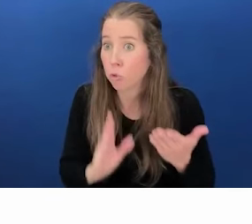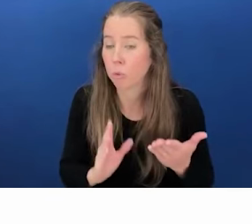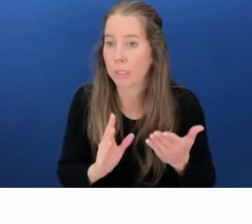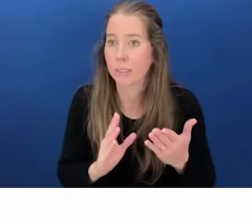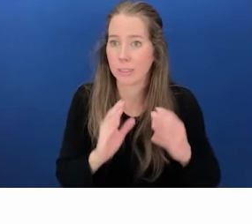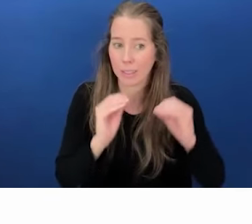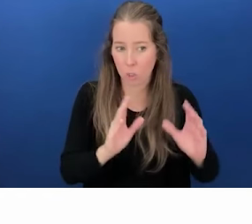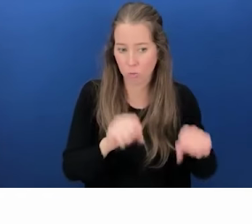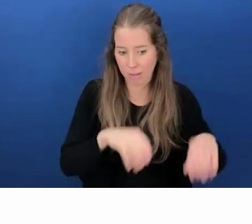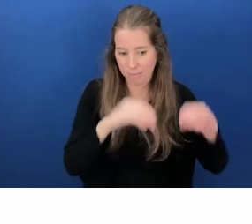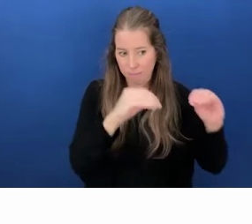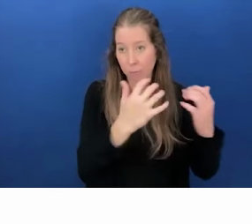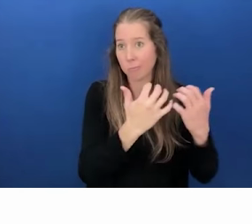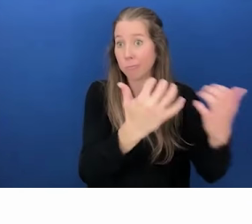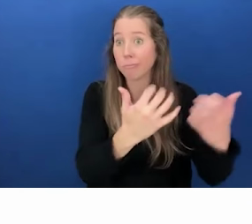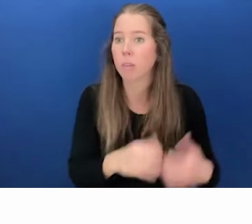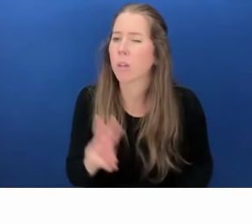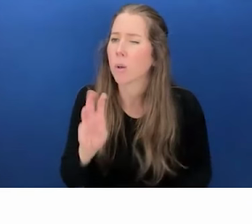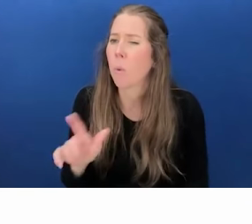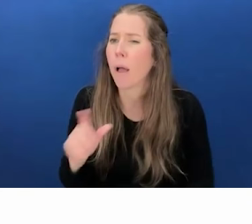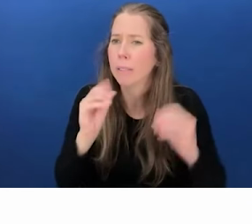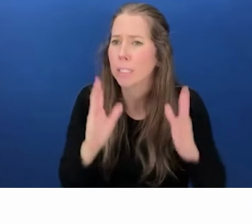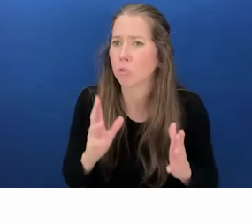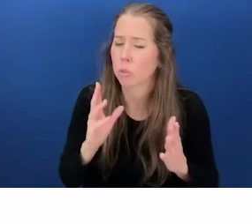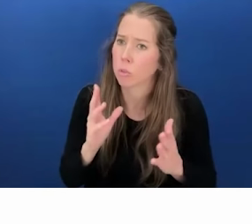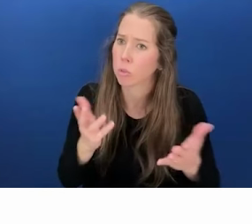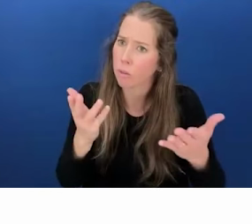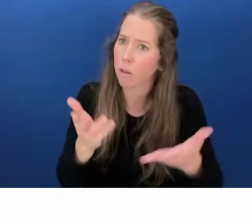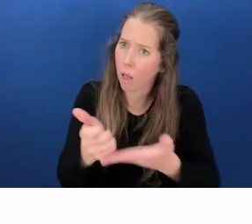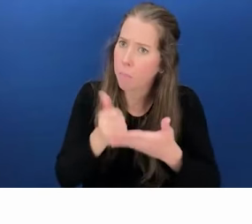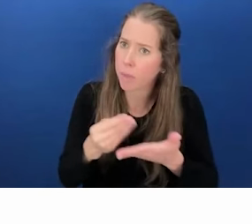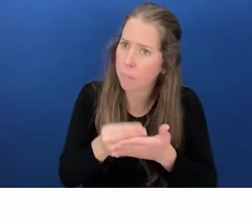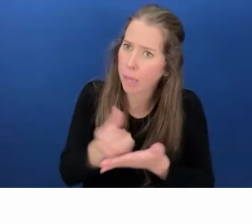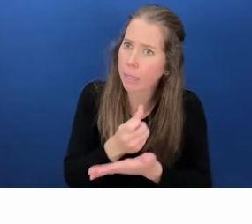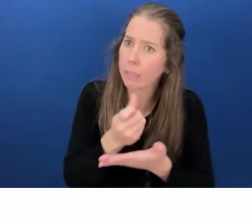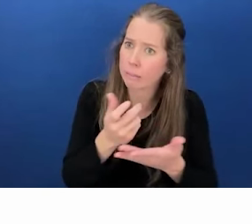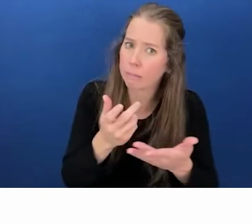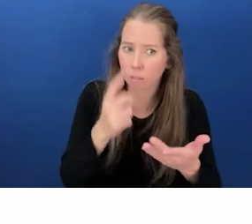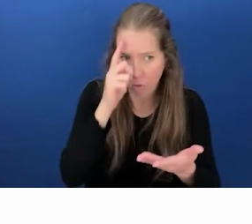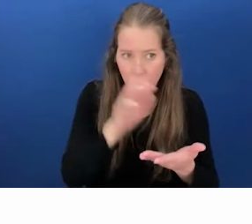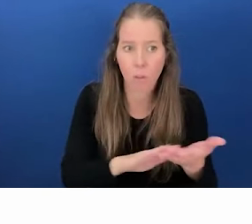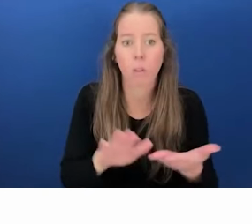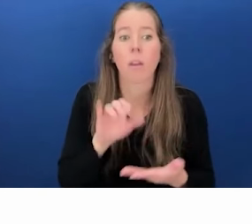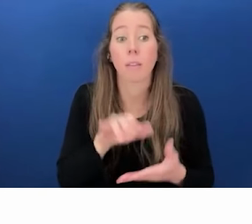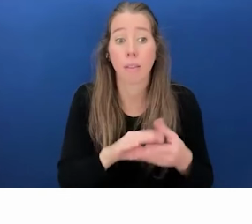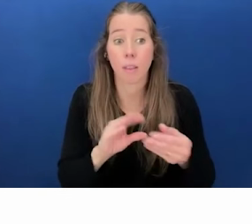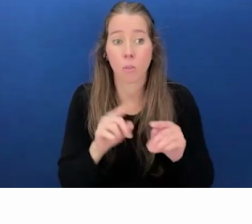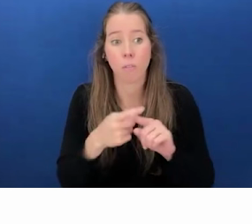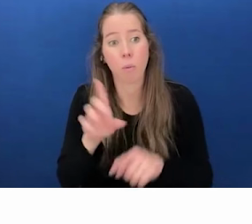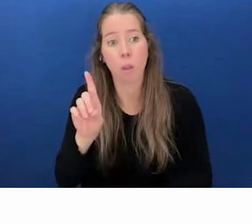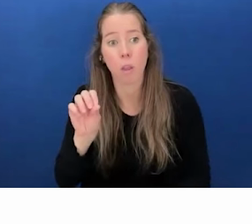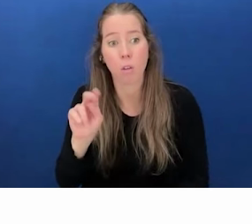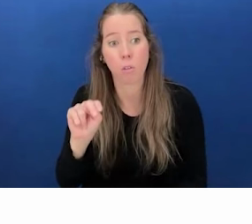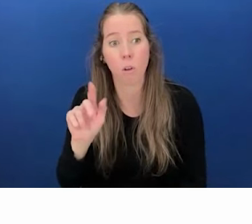teach. So you could say, well, teachers are the income generators, right? And here's that story from Don Larson again, though.